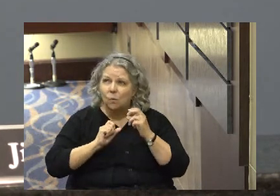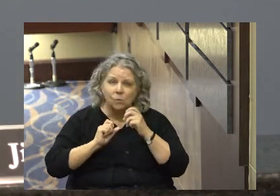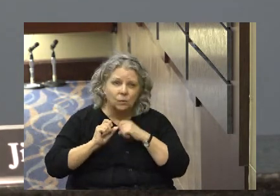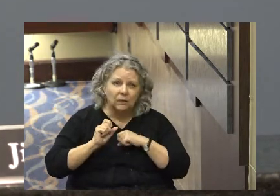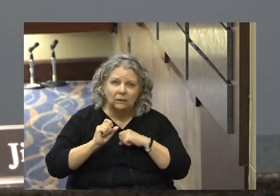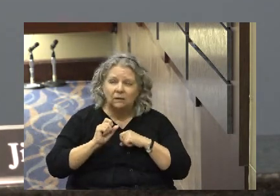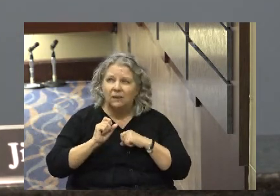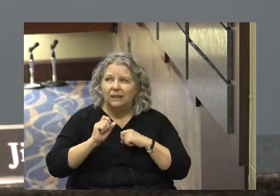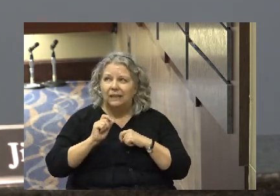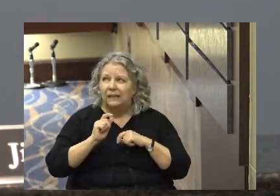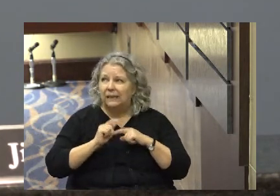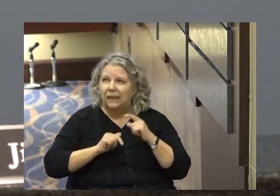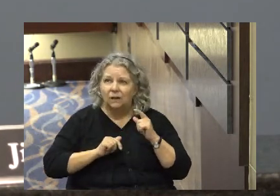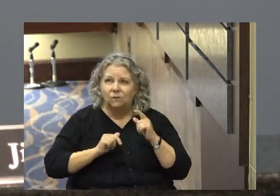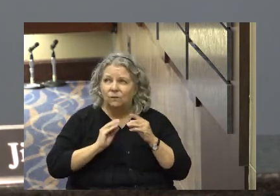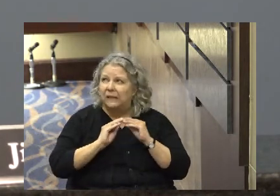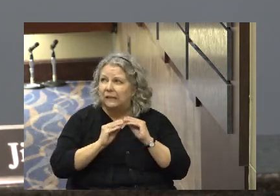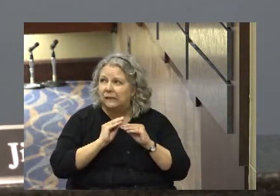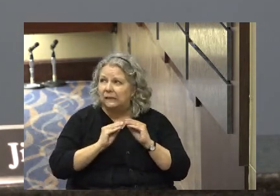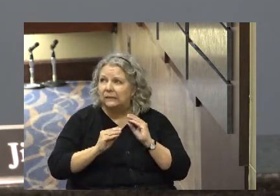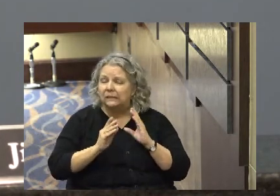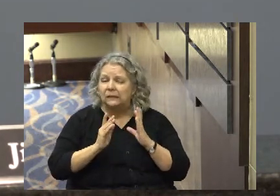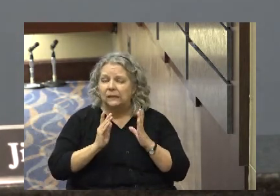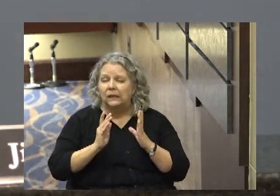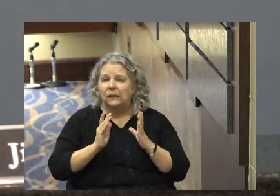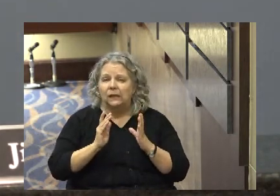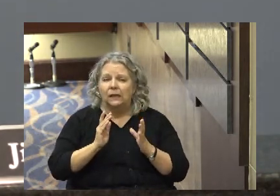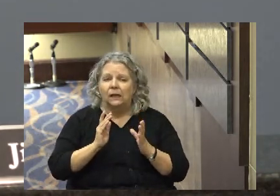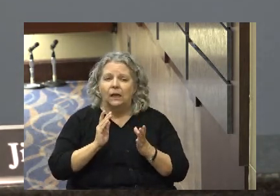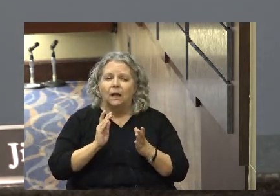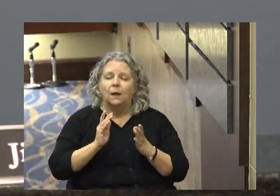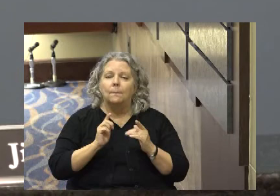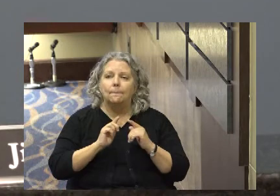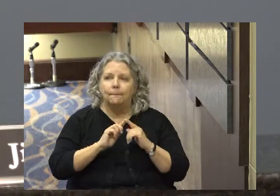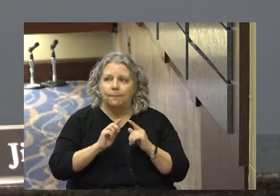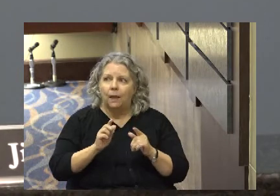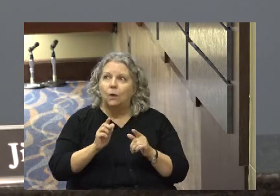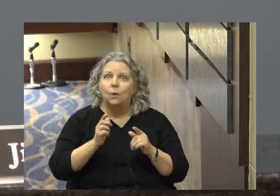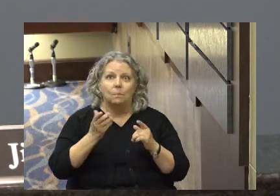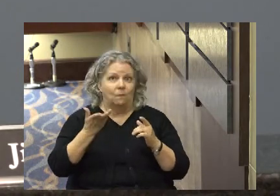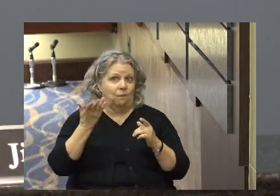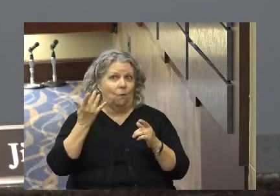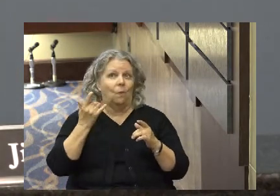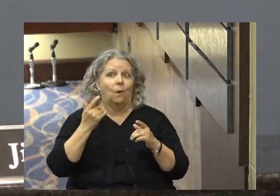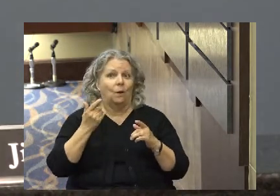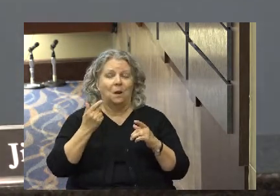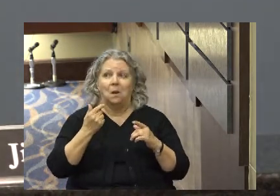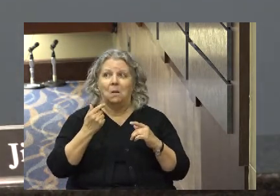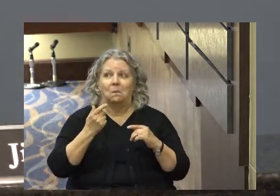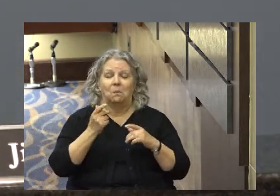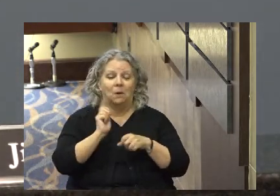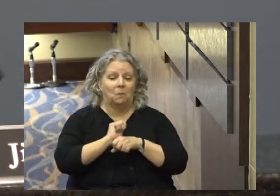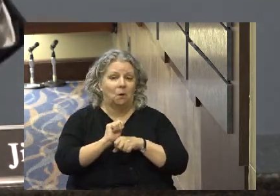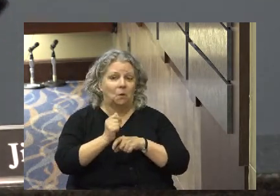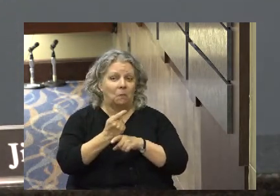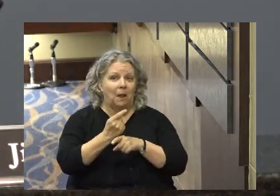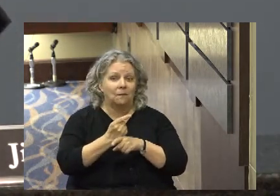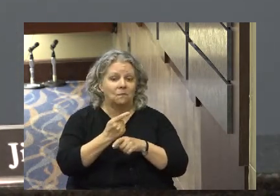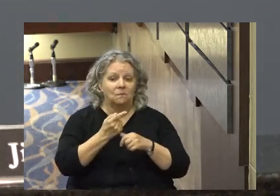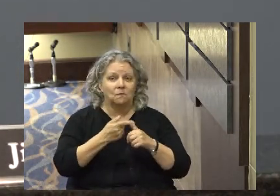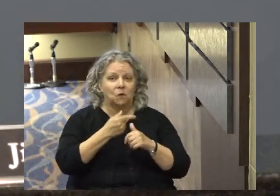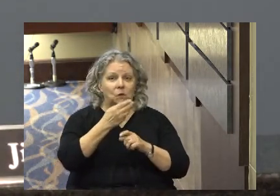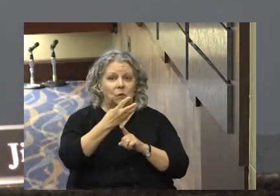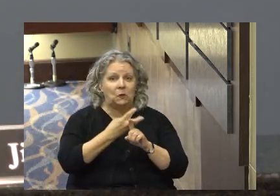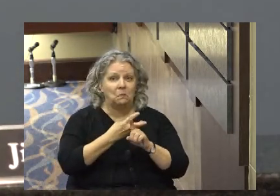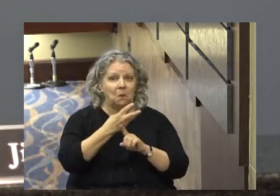obsolete. And, but when that thing was working, that was cool. I mean, the first 6 months or 12 months when everything was kind of